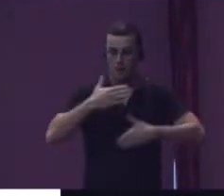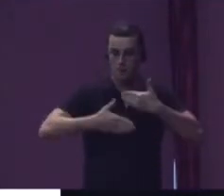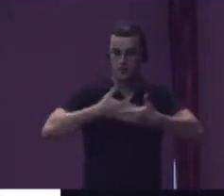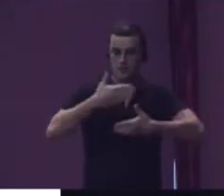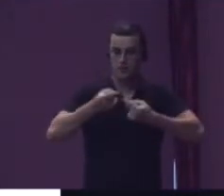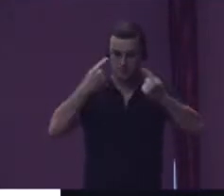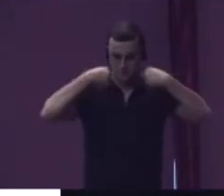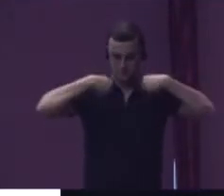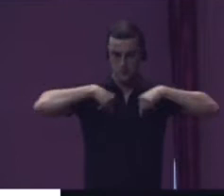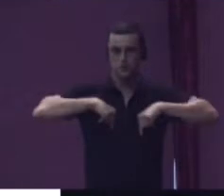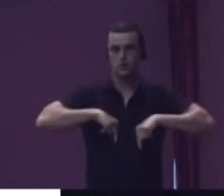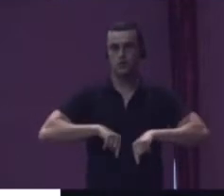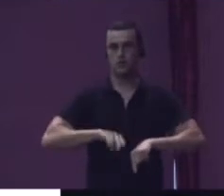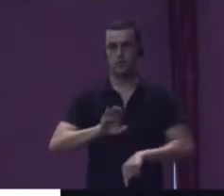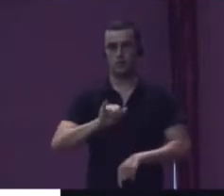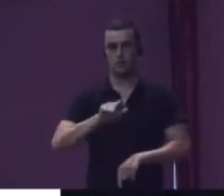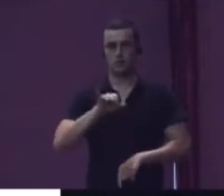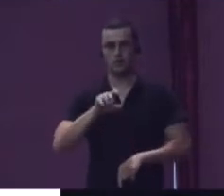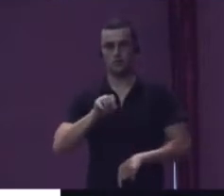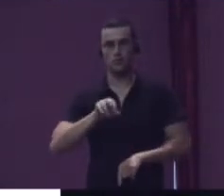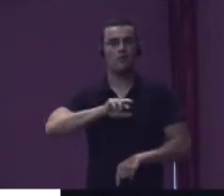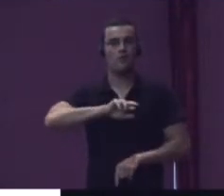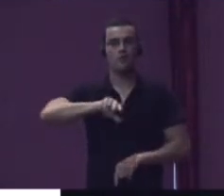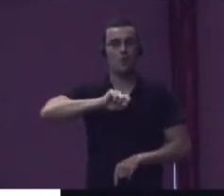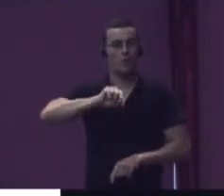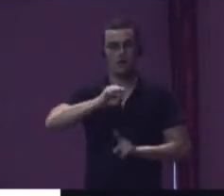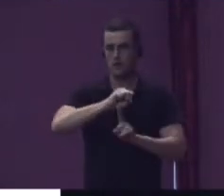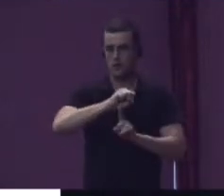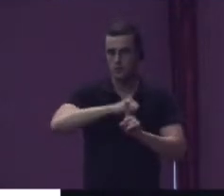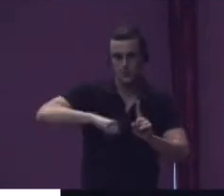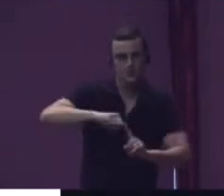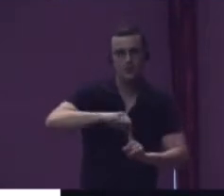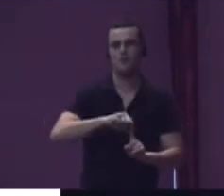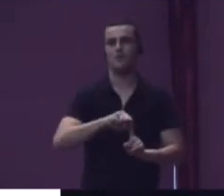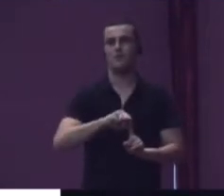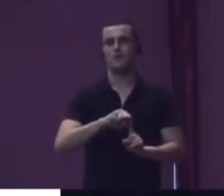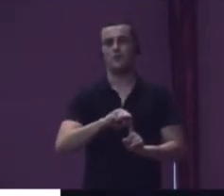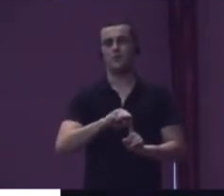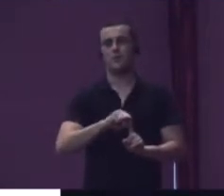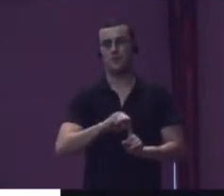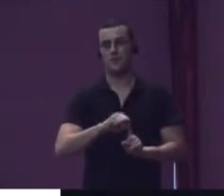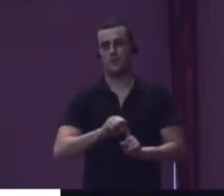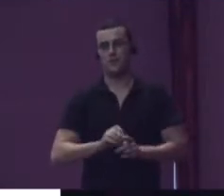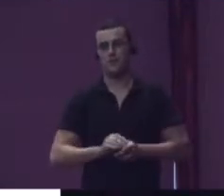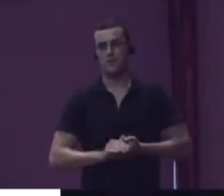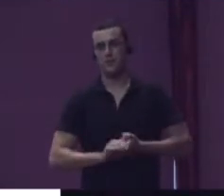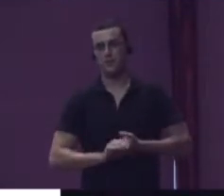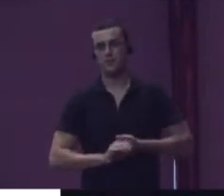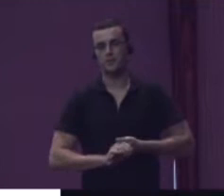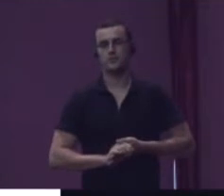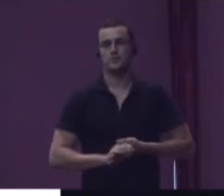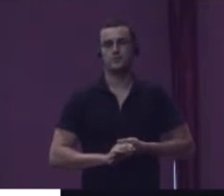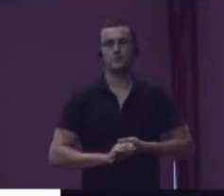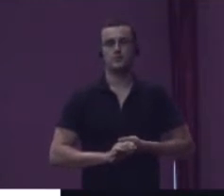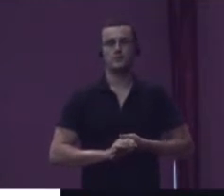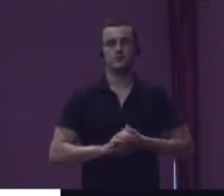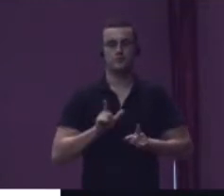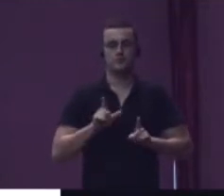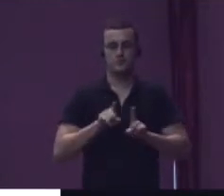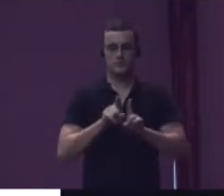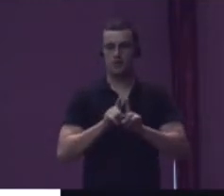not spiritual, not social, whereas among the people, those are aspects of birth.